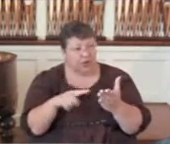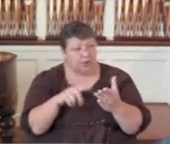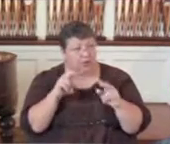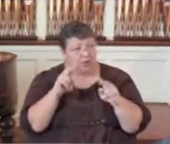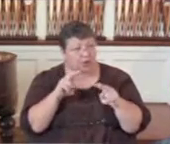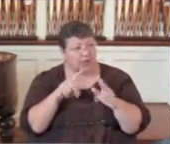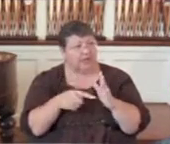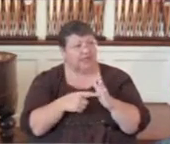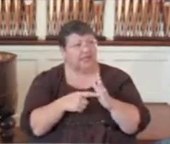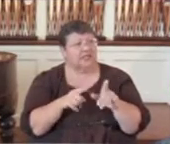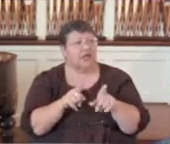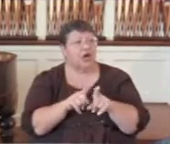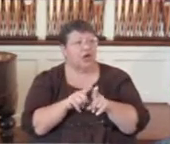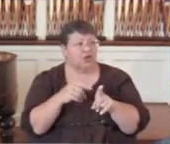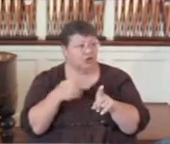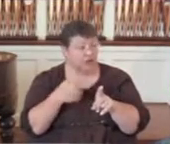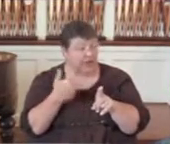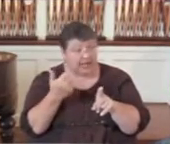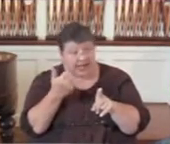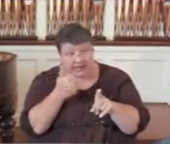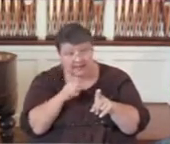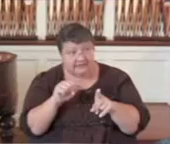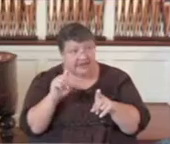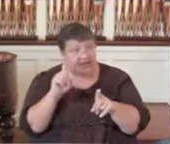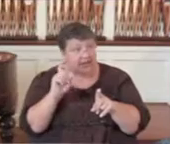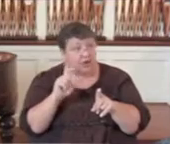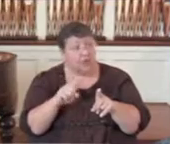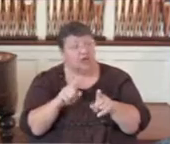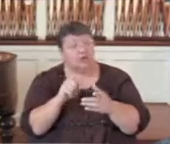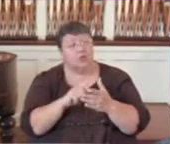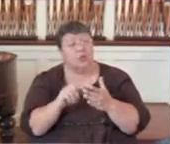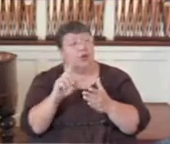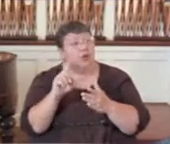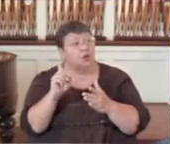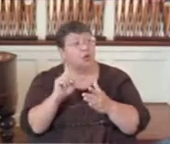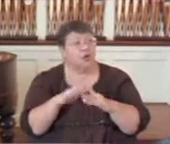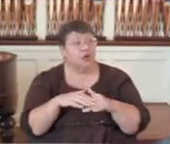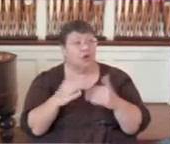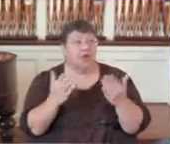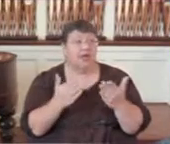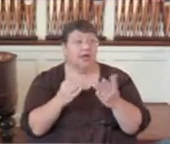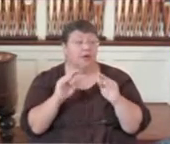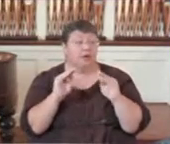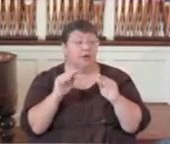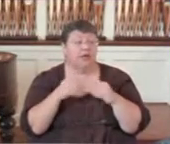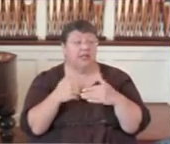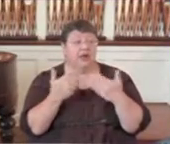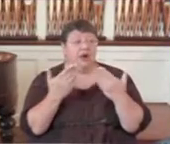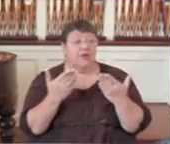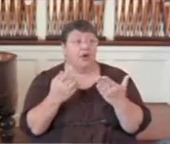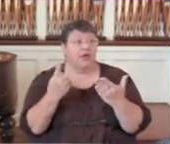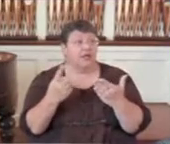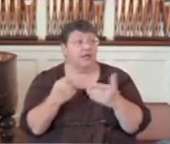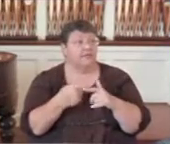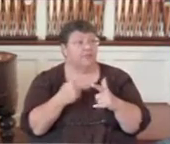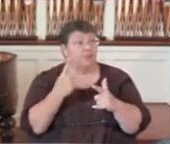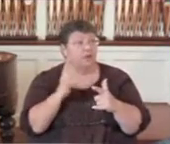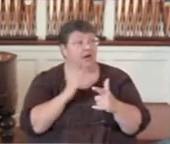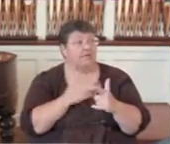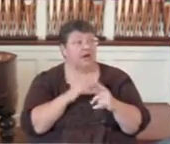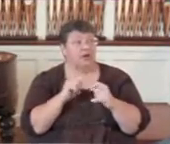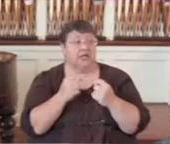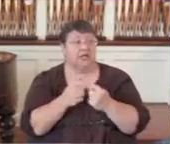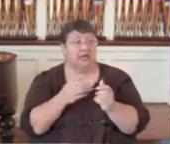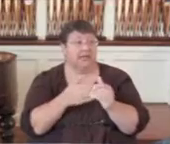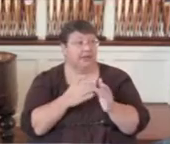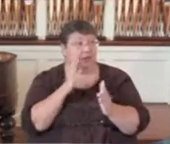at this, and also if you have any questions, write your question on here, put that in the offertory, and someone from one of our team leaders will